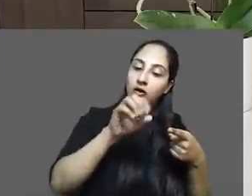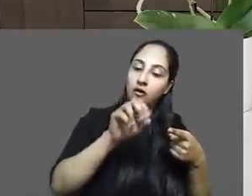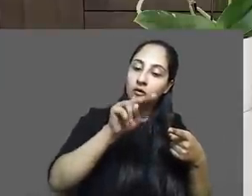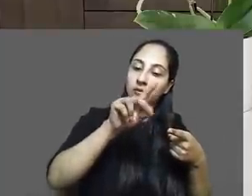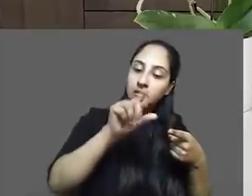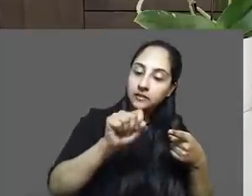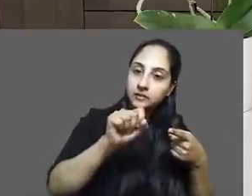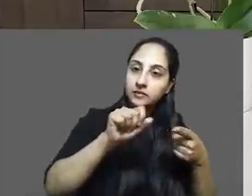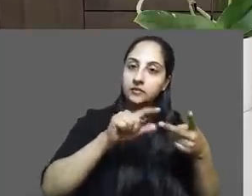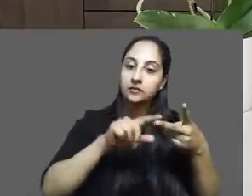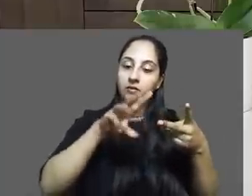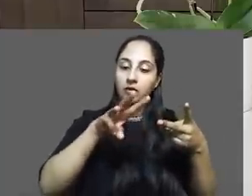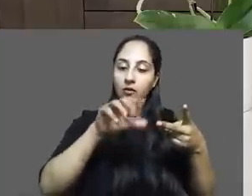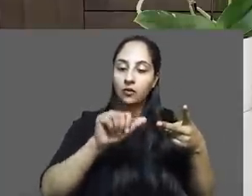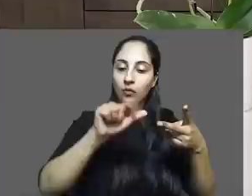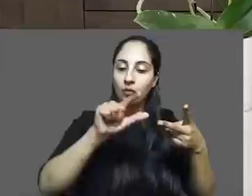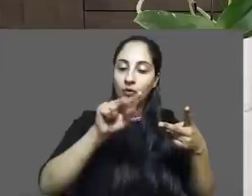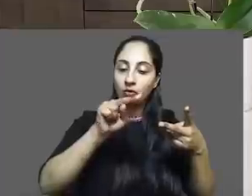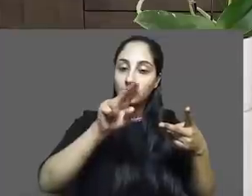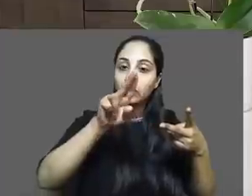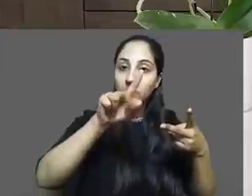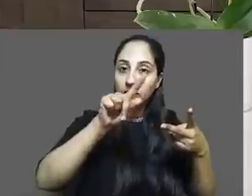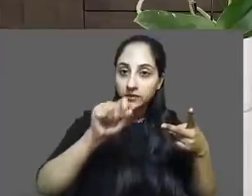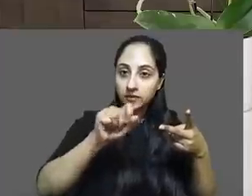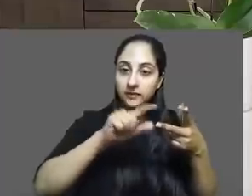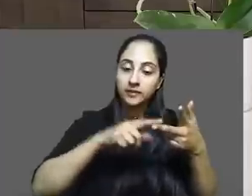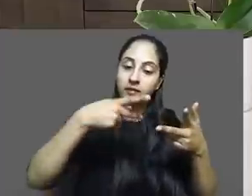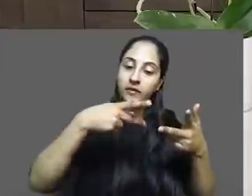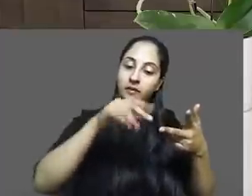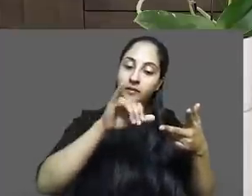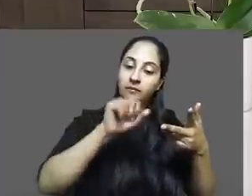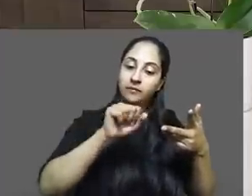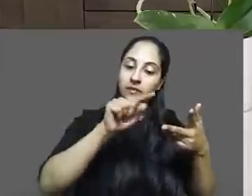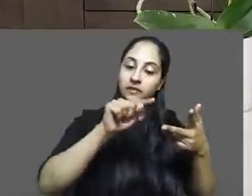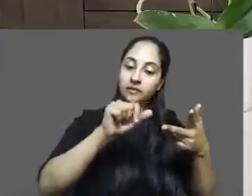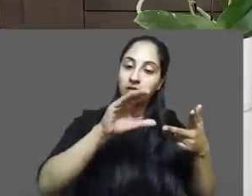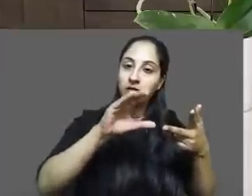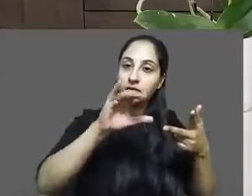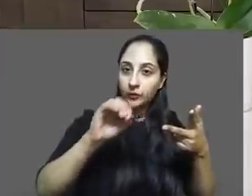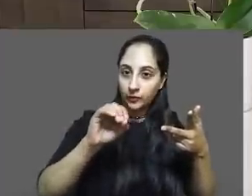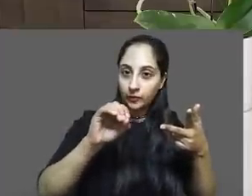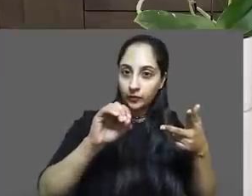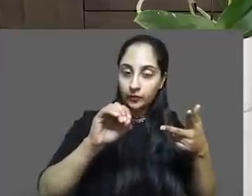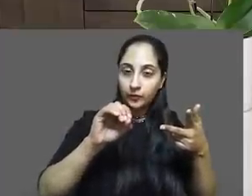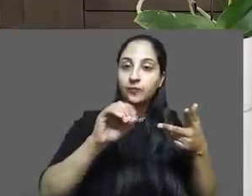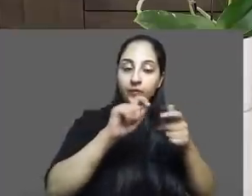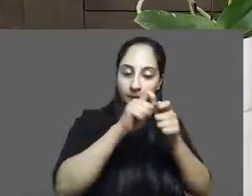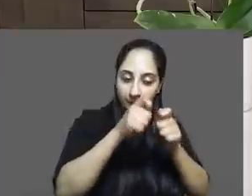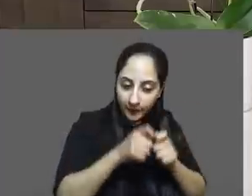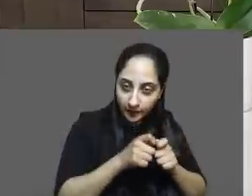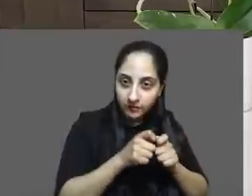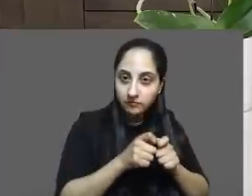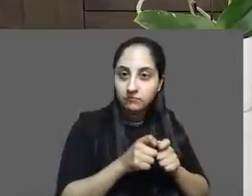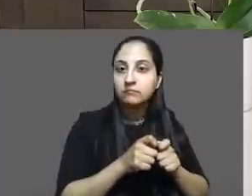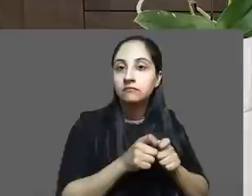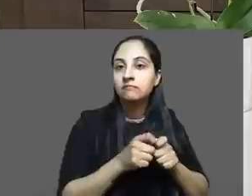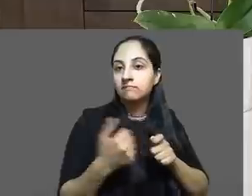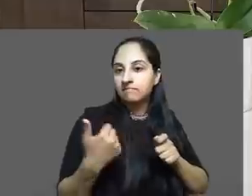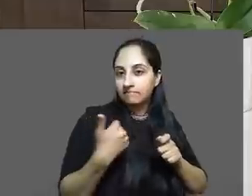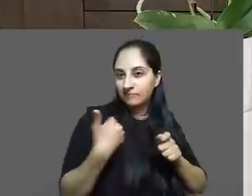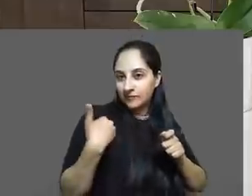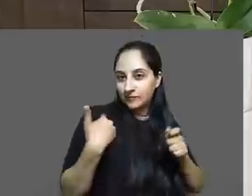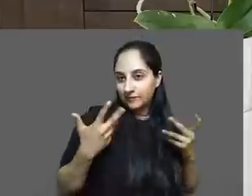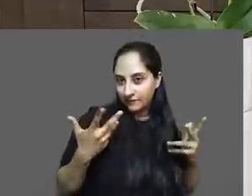the walnut that needs some peeling, and the rest and pistachio as well. So I have them all ready for